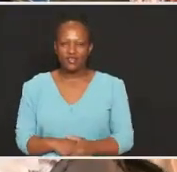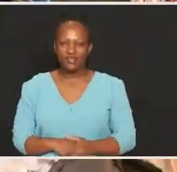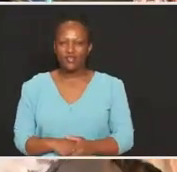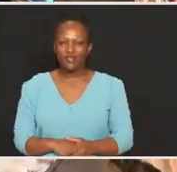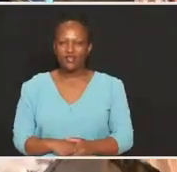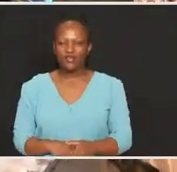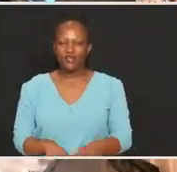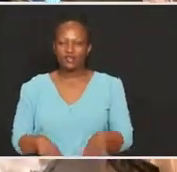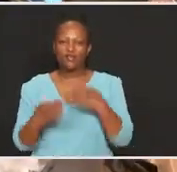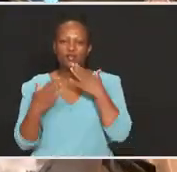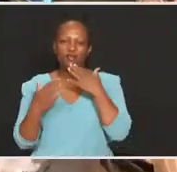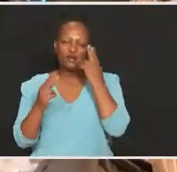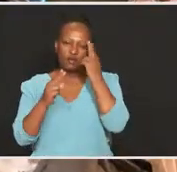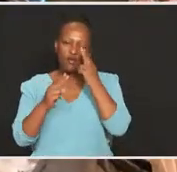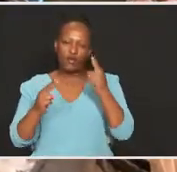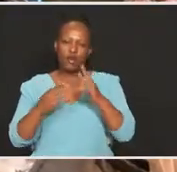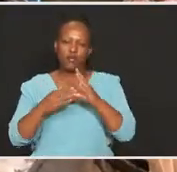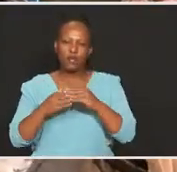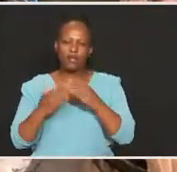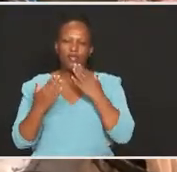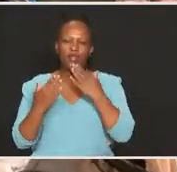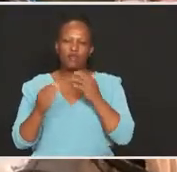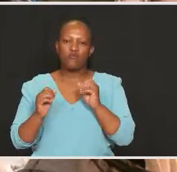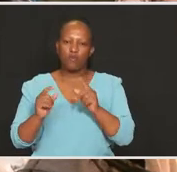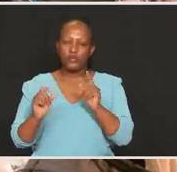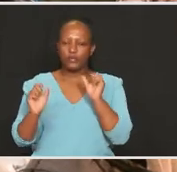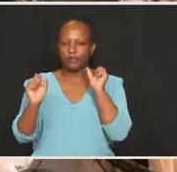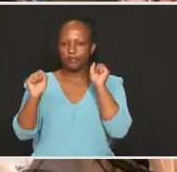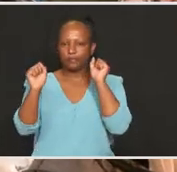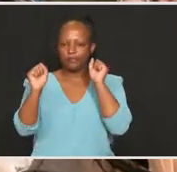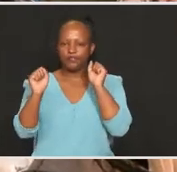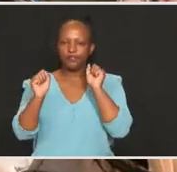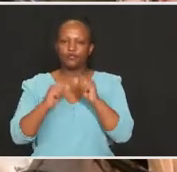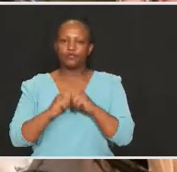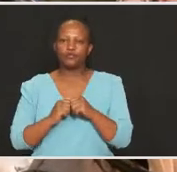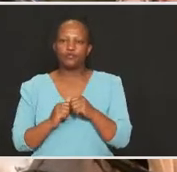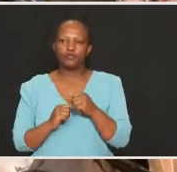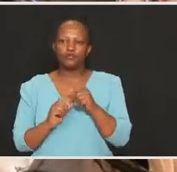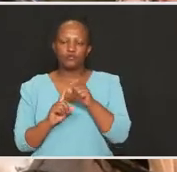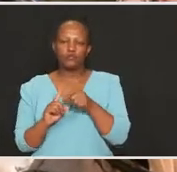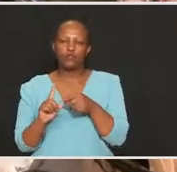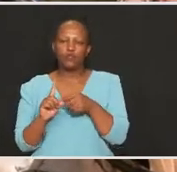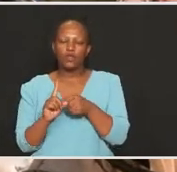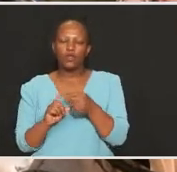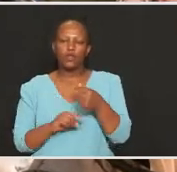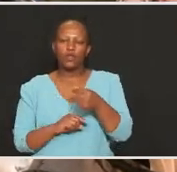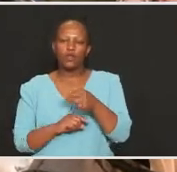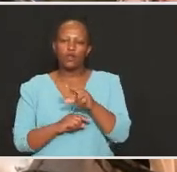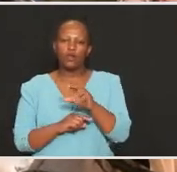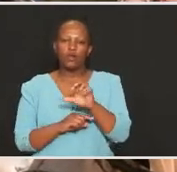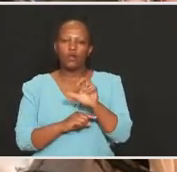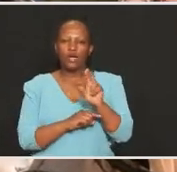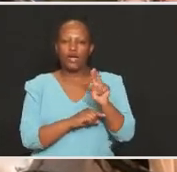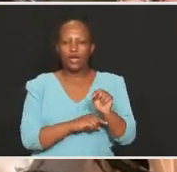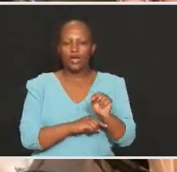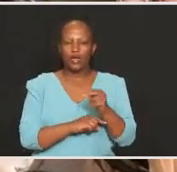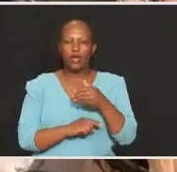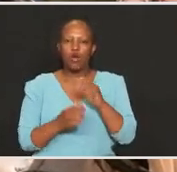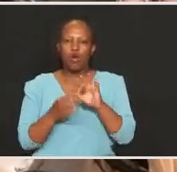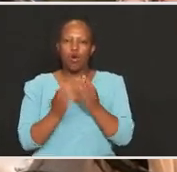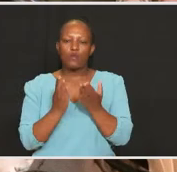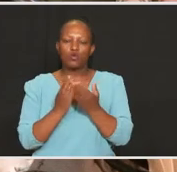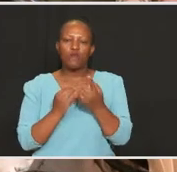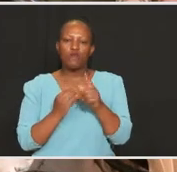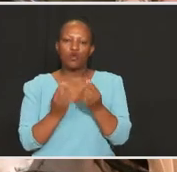thank you honorable members for the opportunity to speak to this committee my name is Marita green and I am a homeschooling mother of